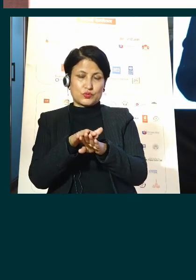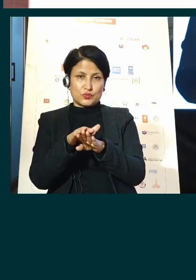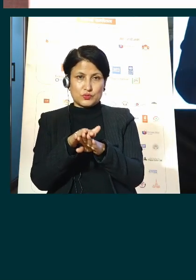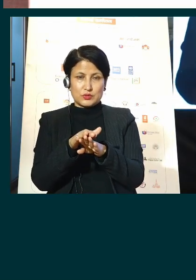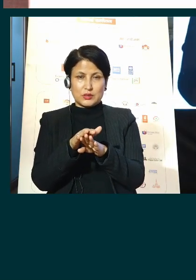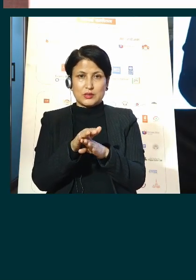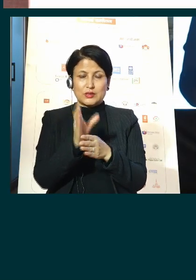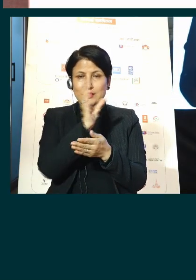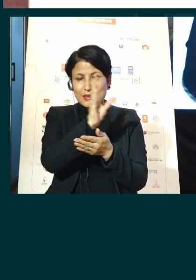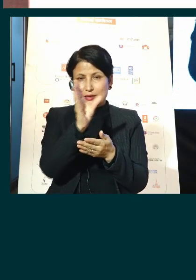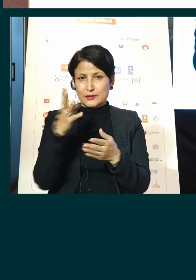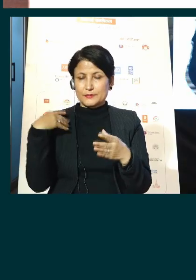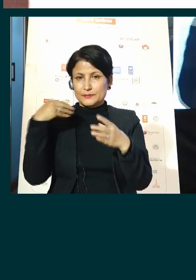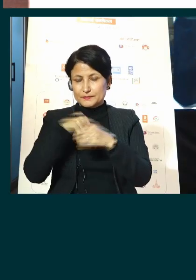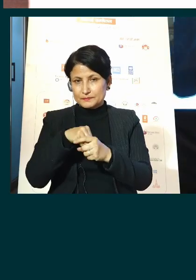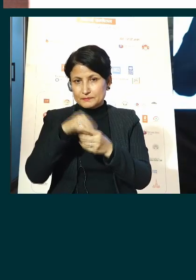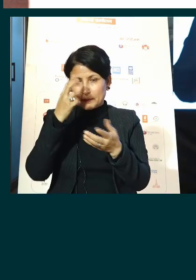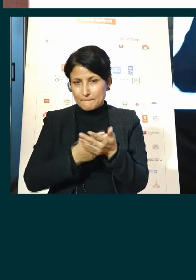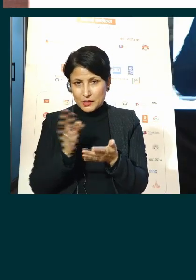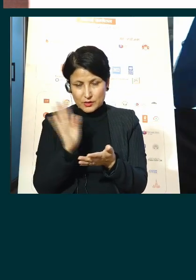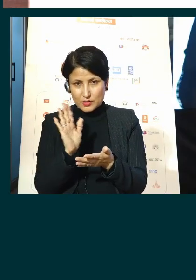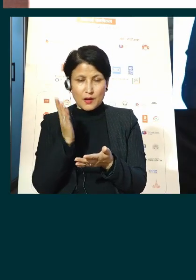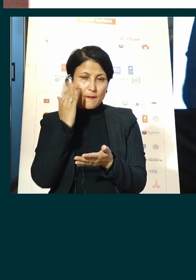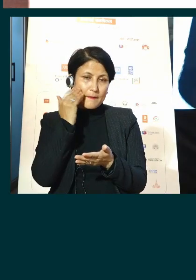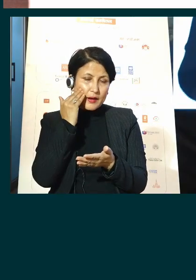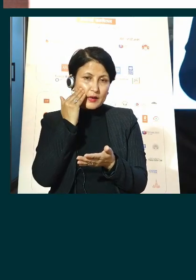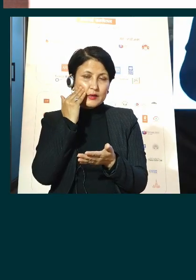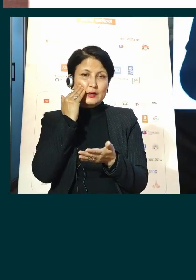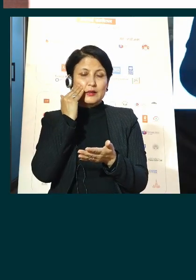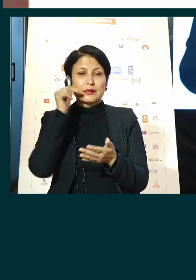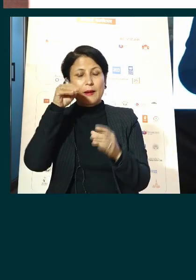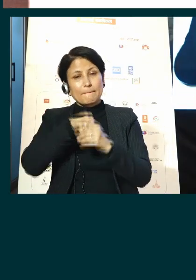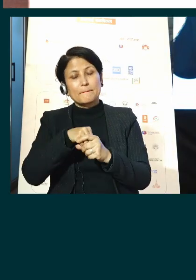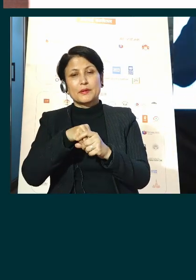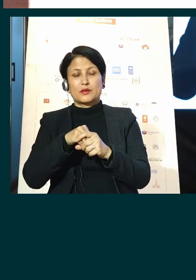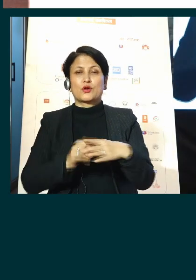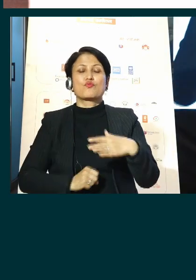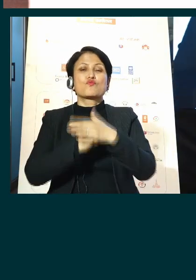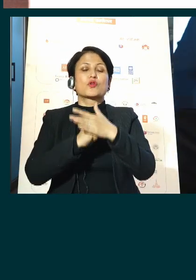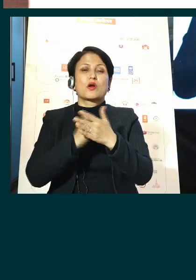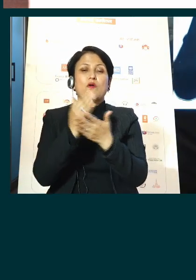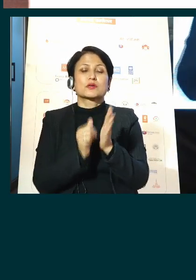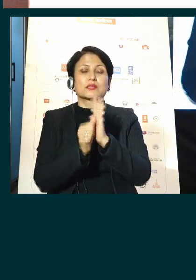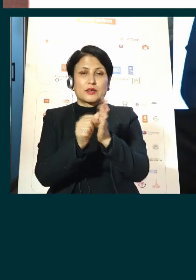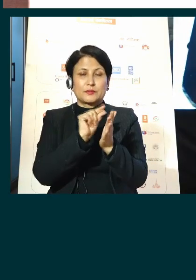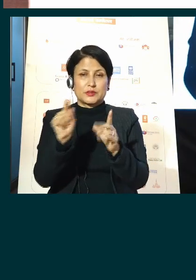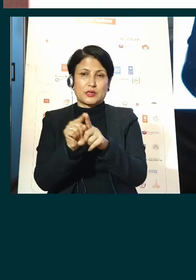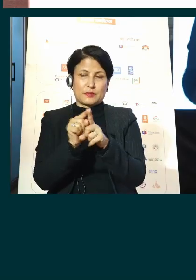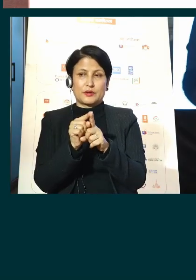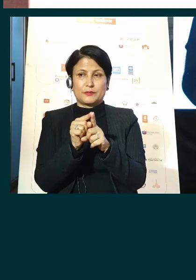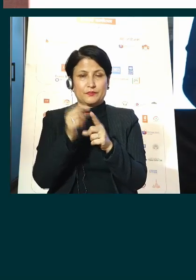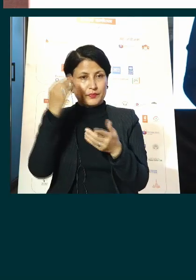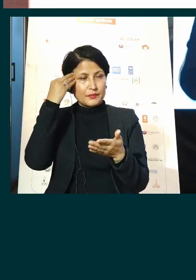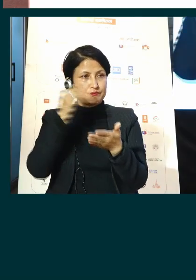journey and avoiding things like drastic and abrupt changes, but being present in communities and doing that work over time. So these are some of the